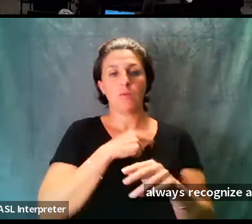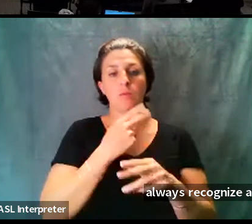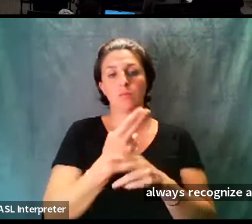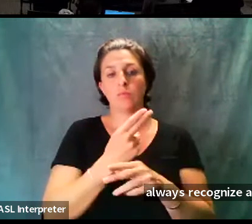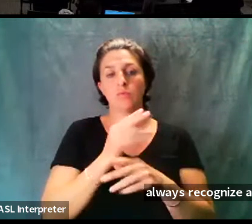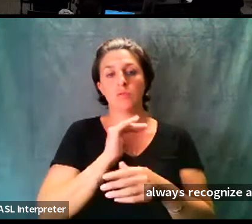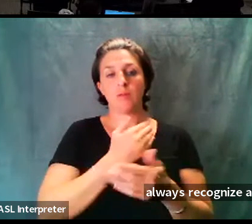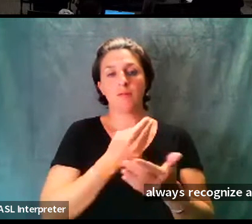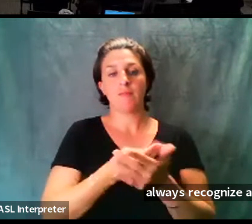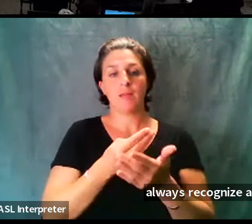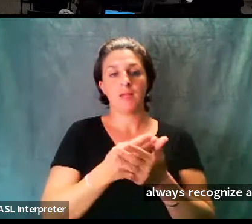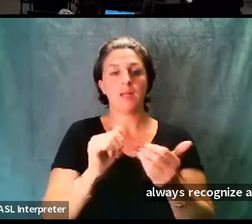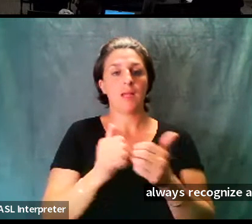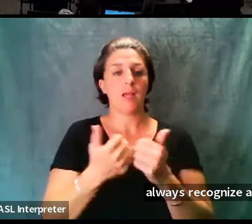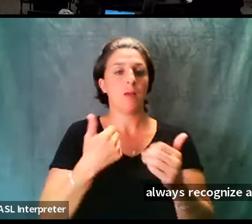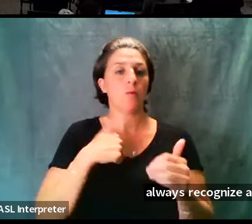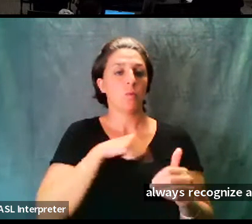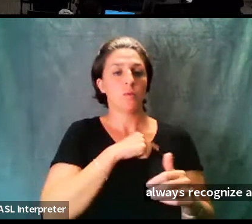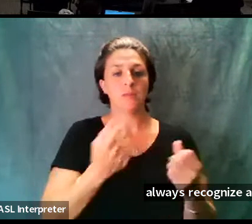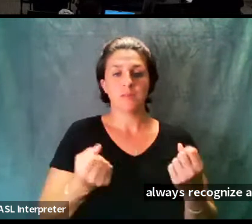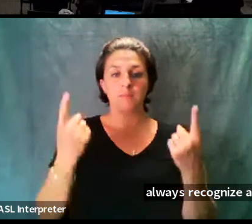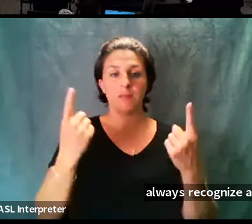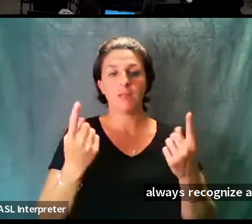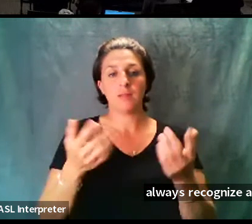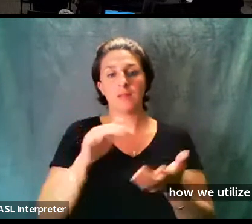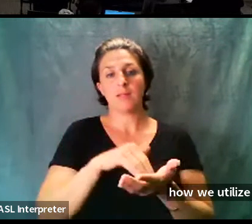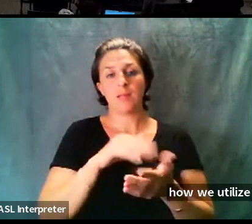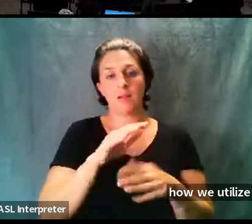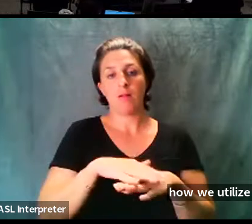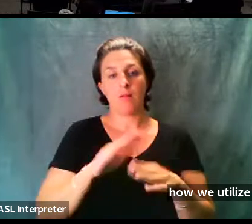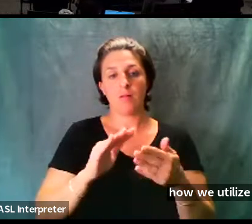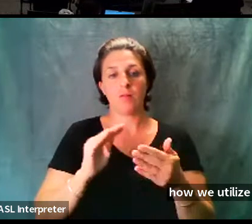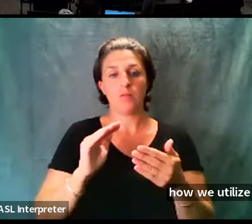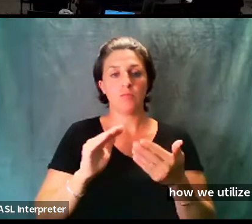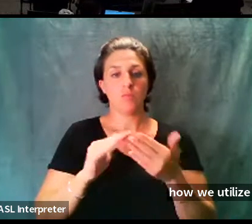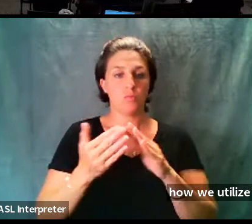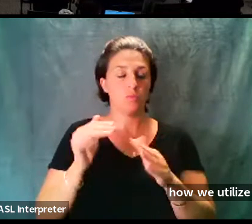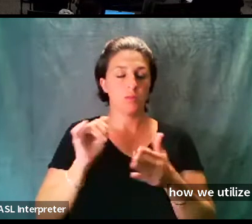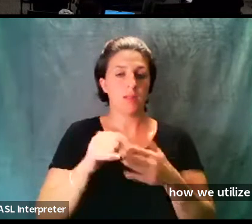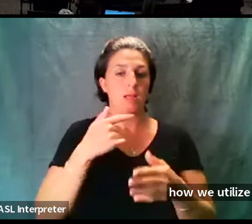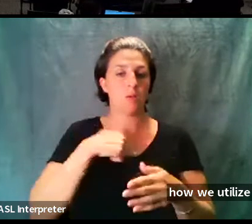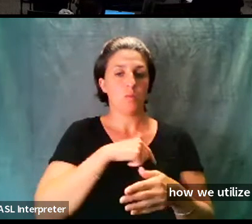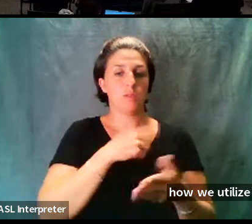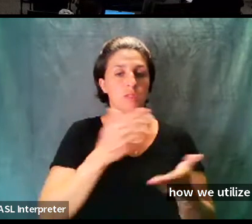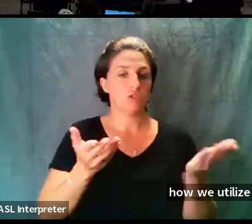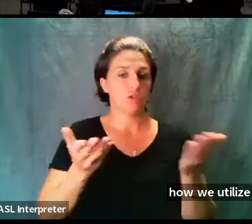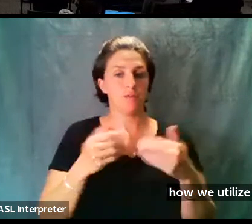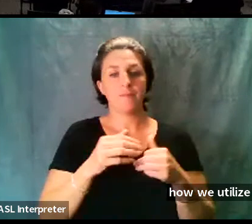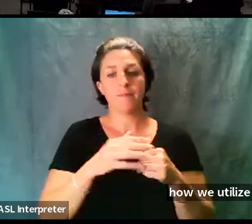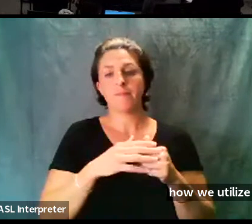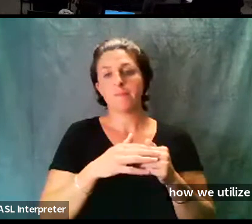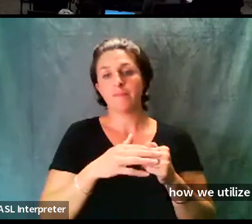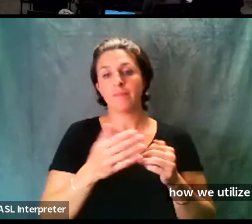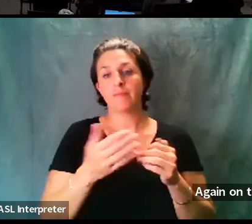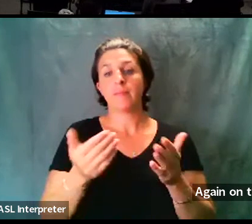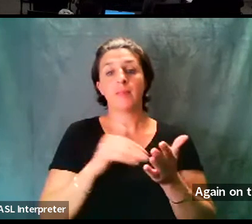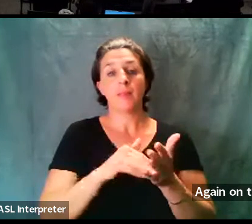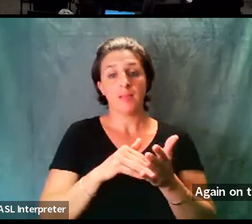and how we spend it, again, on the community that we serve. And